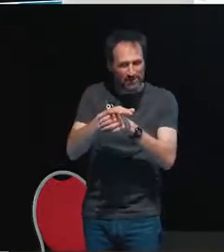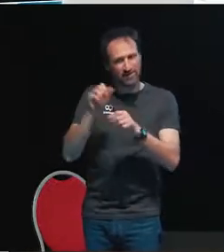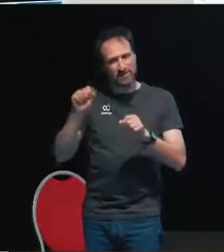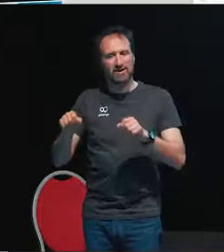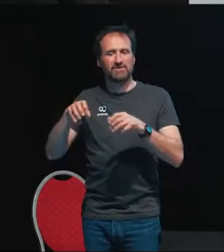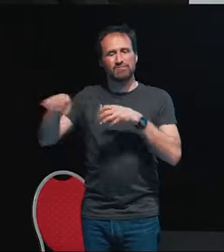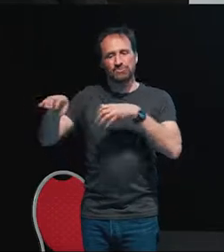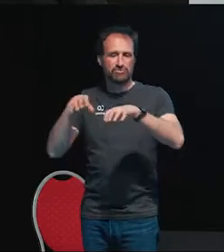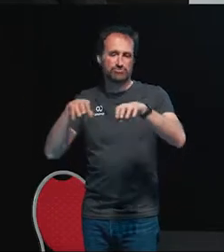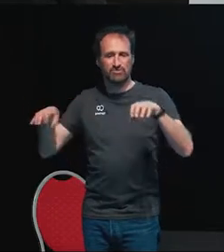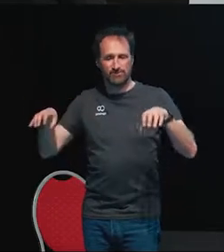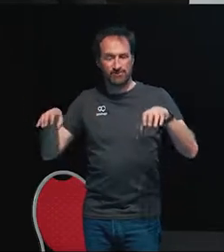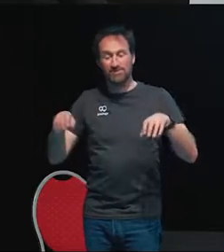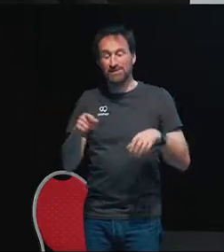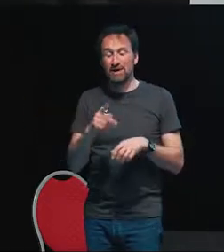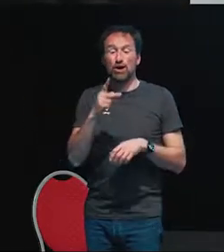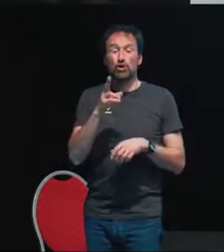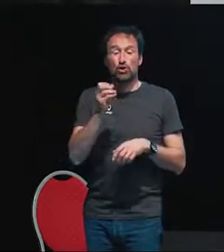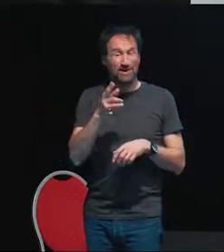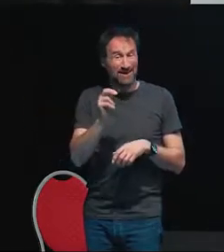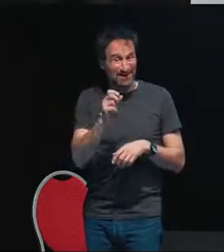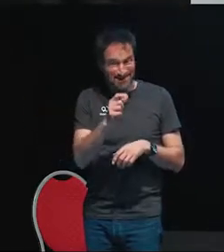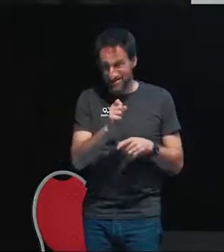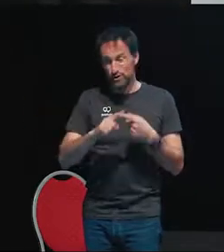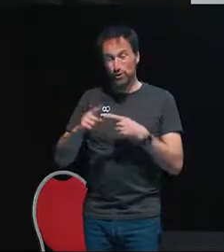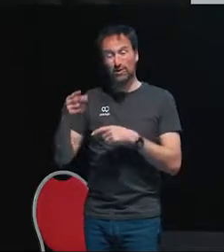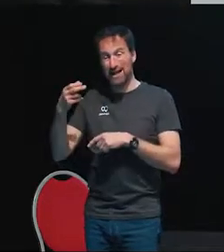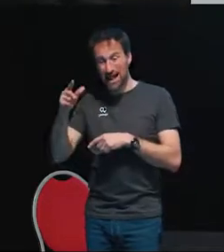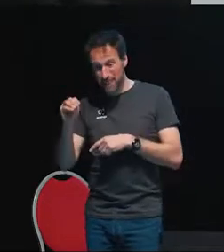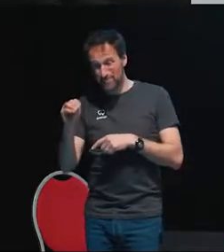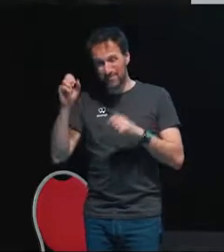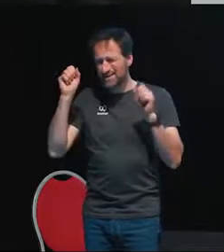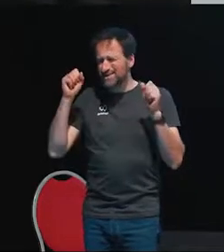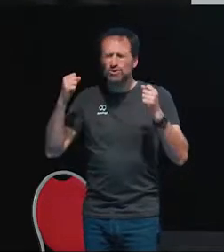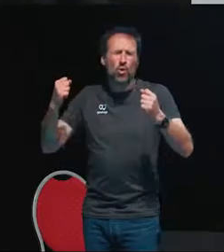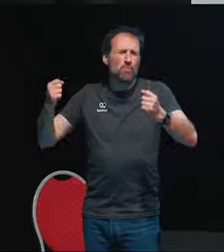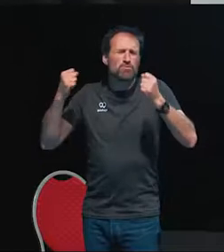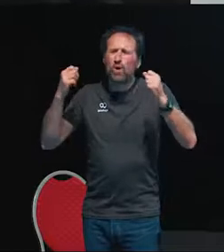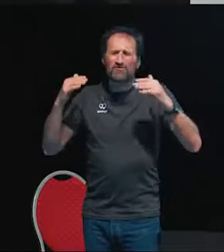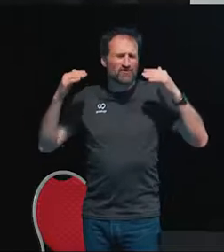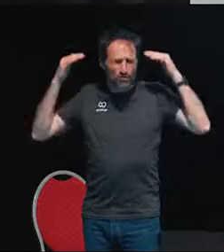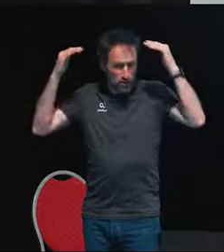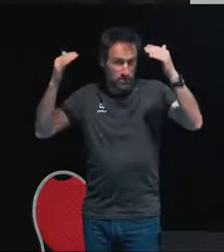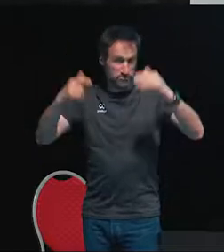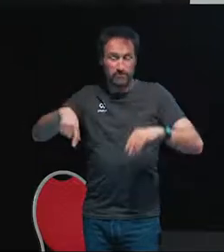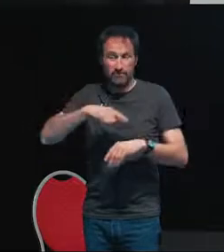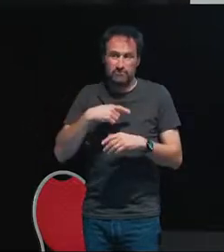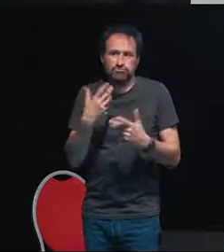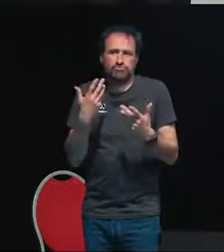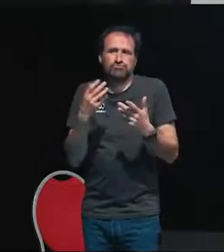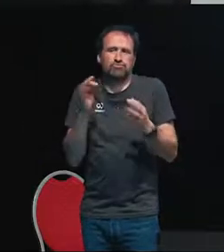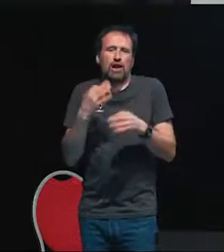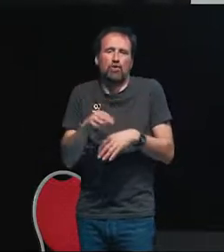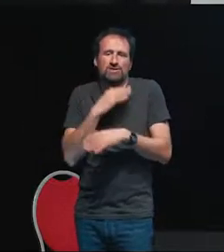kubernetes and helm can do so much more than we need here but something that I think is so cool about this is that you only need